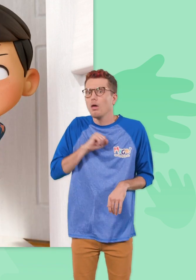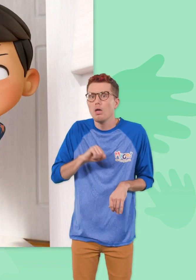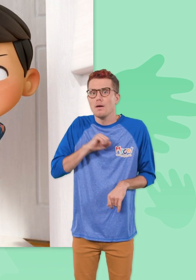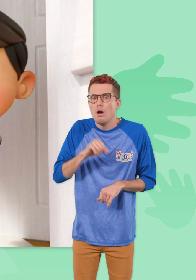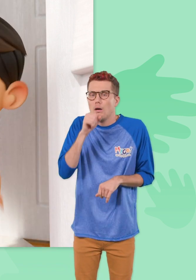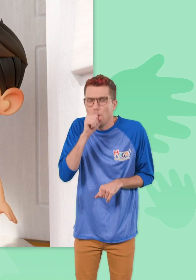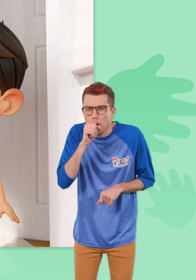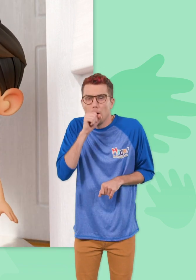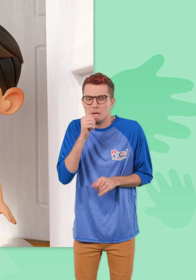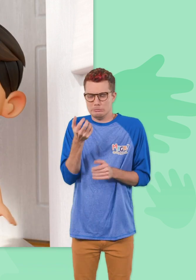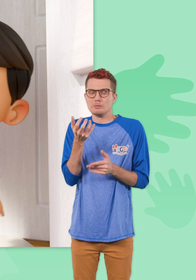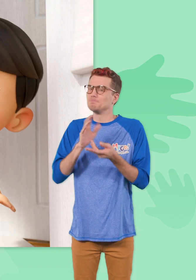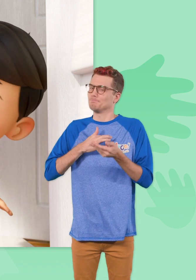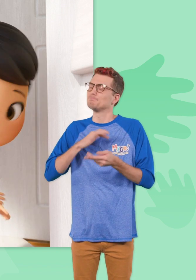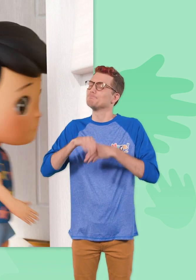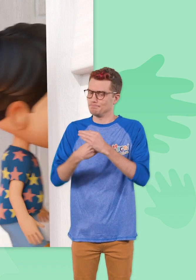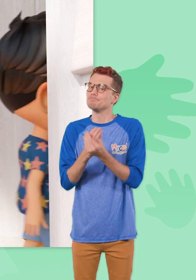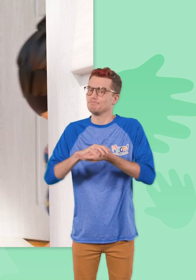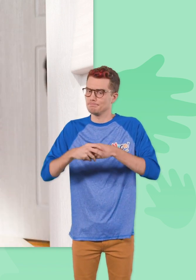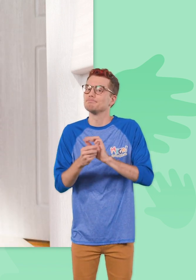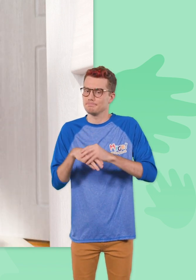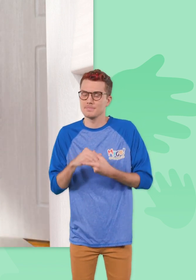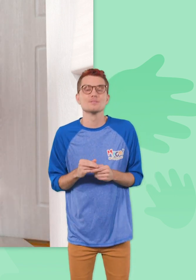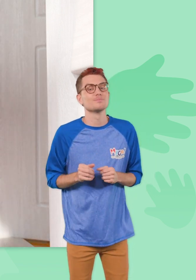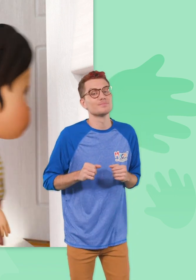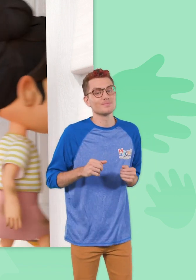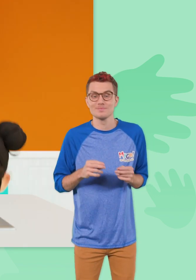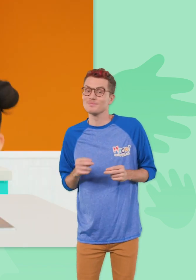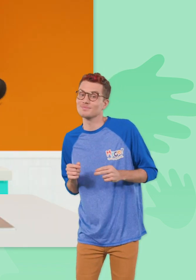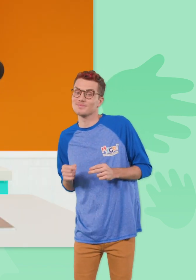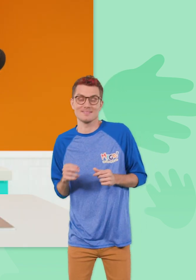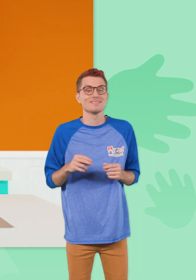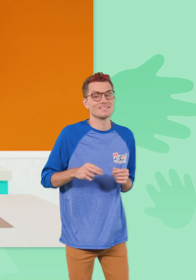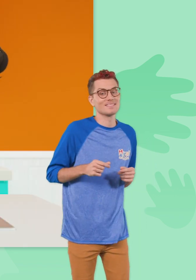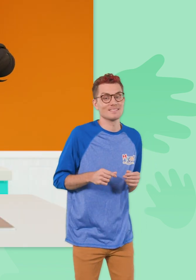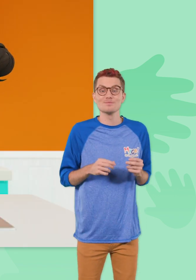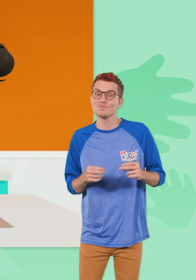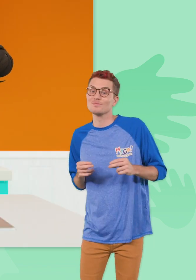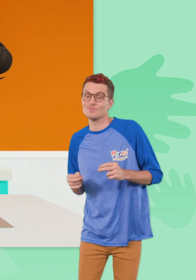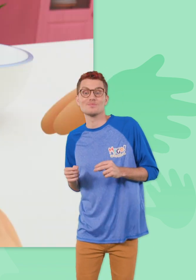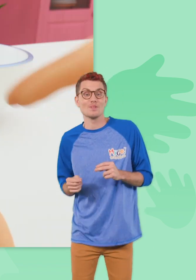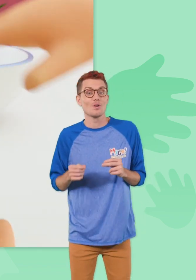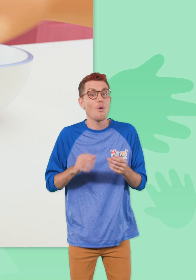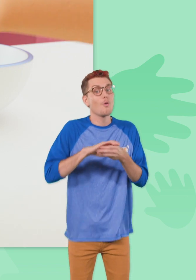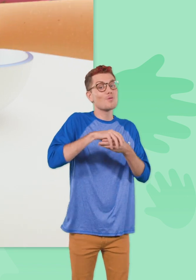chew. Or I have a cough, I wash my hands.